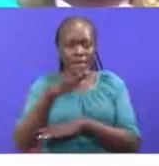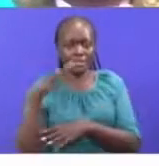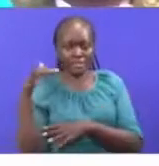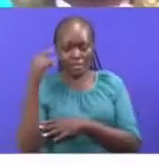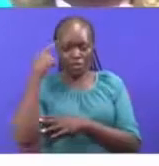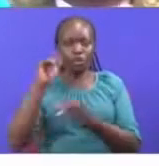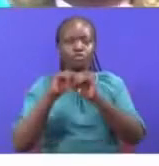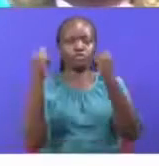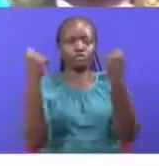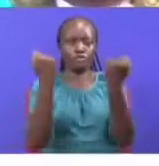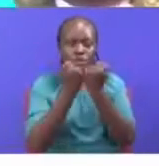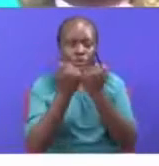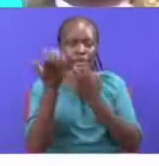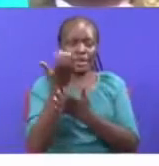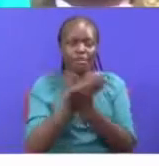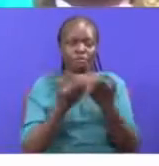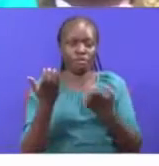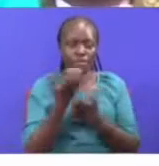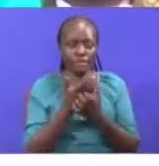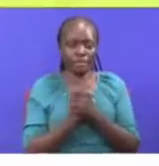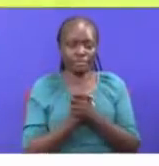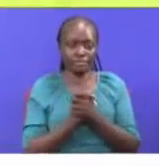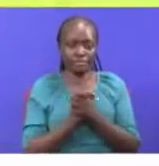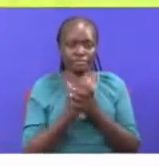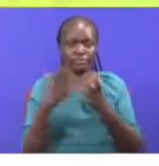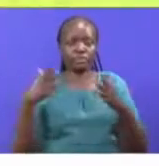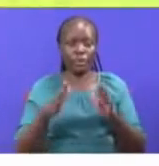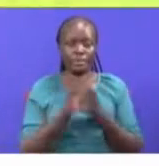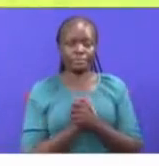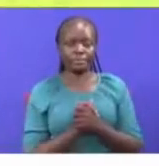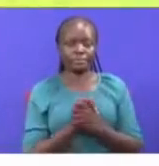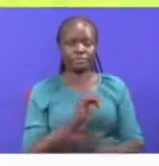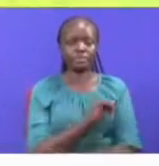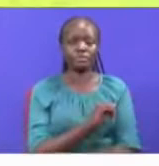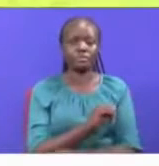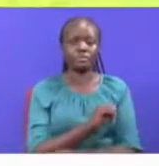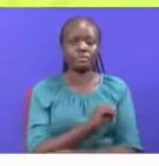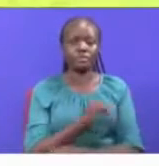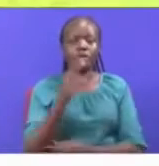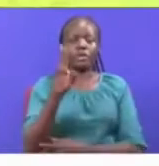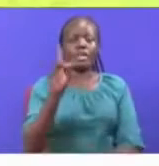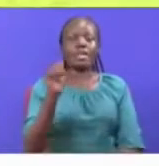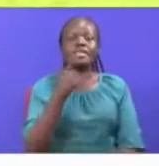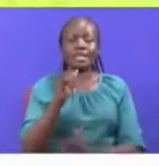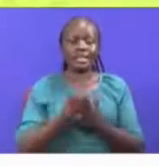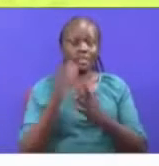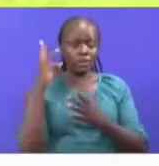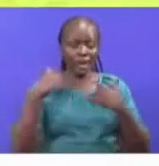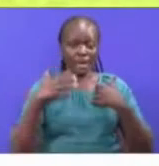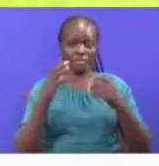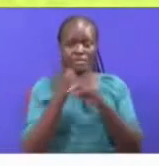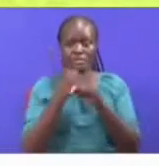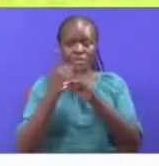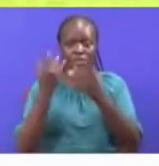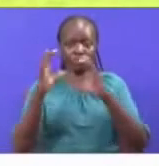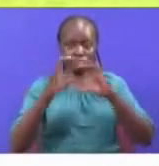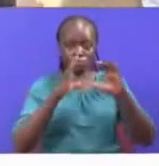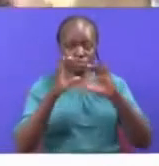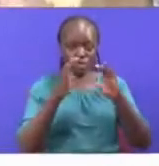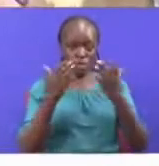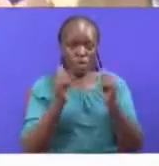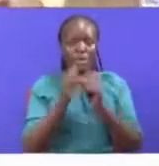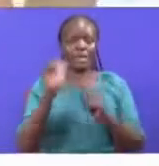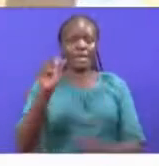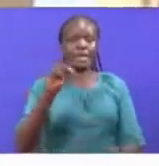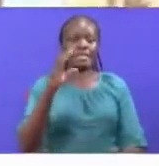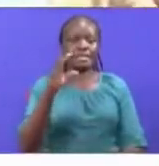our socio-economic pyramid. UDA said it will hold more consultations with the ANC at Ford Kenya